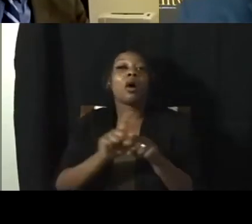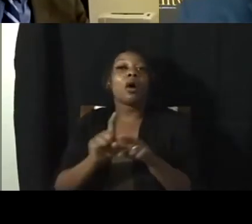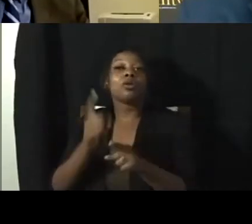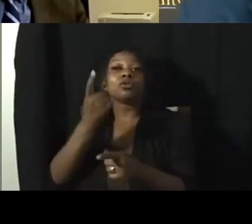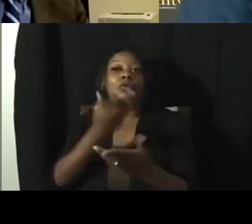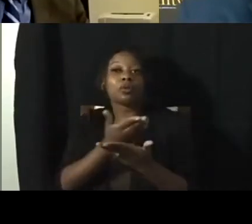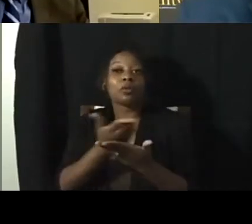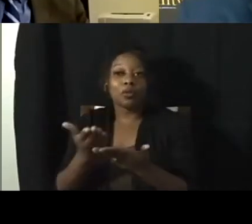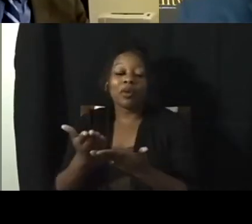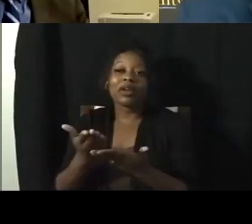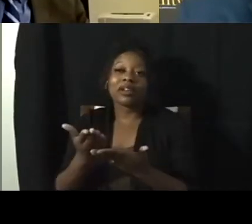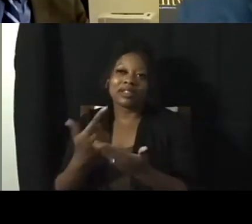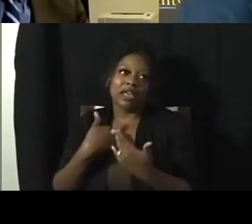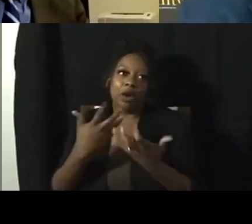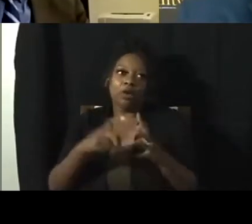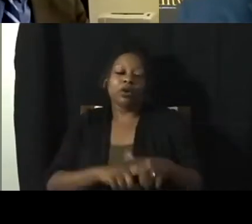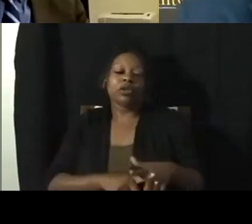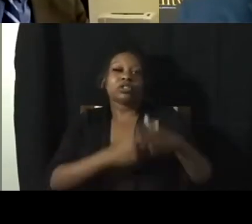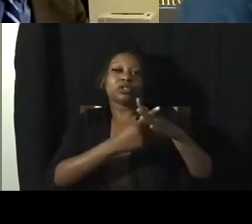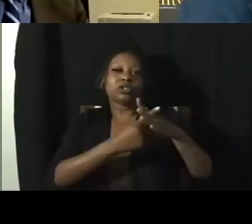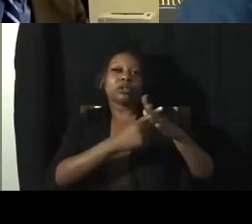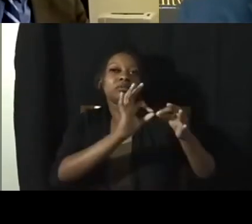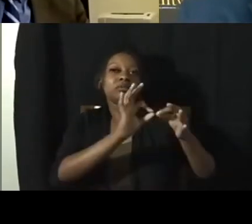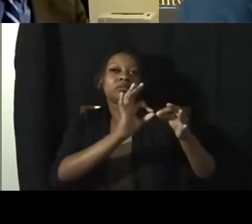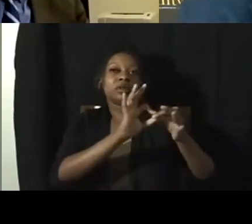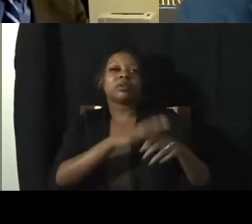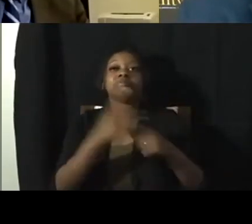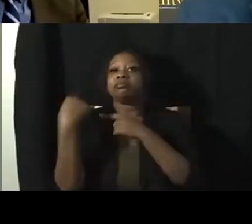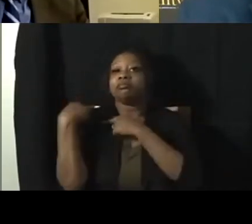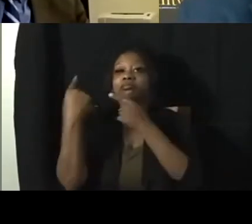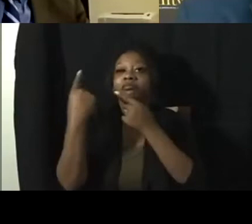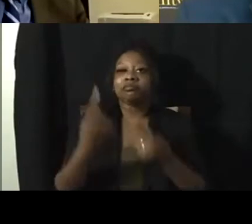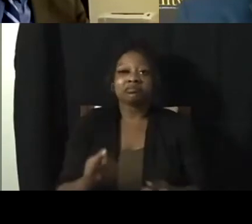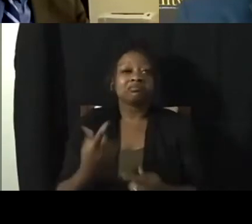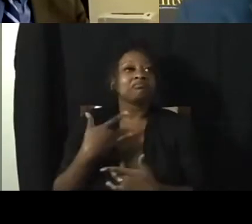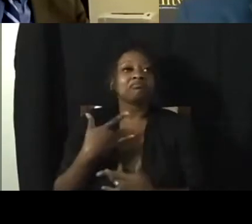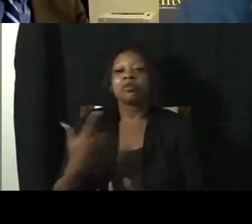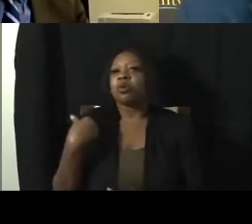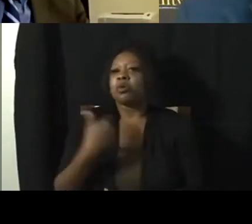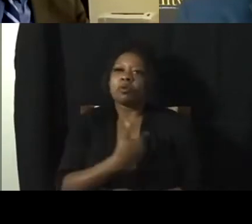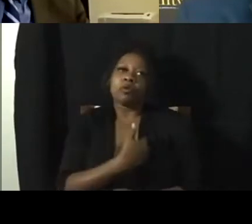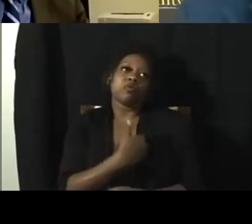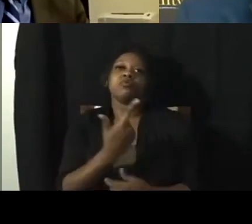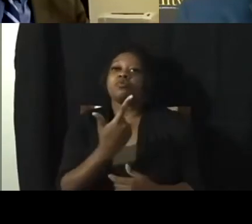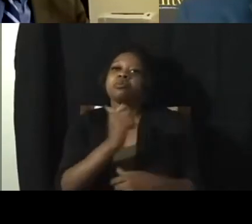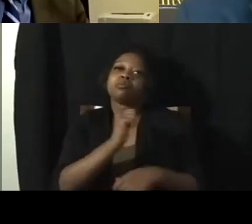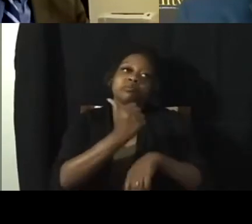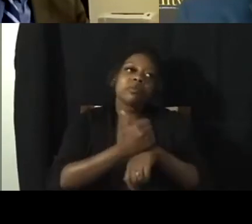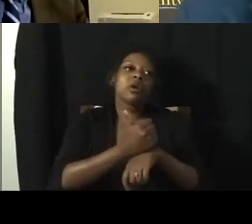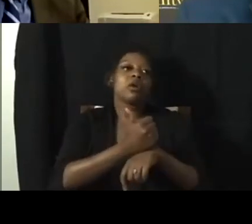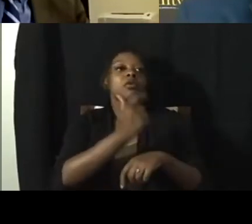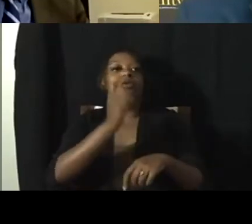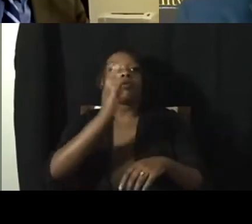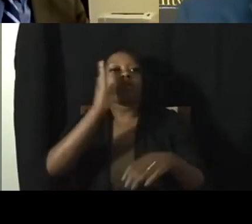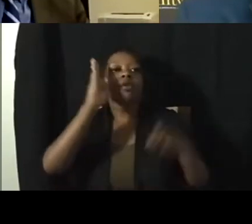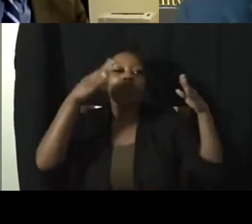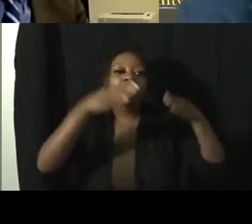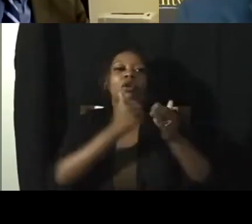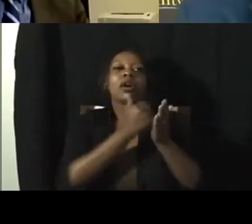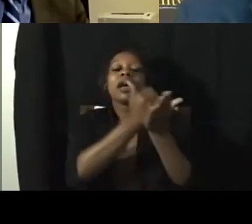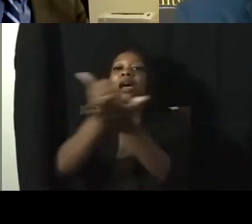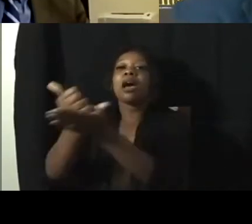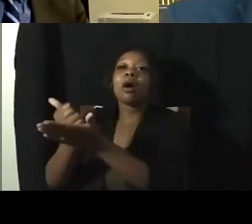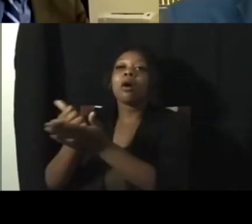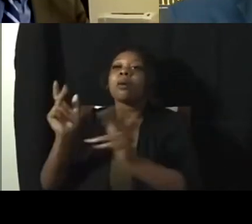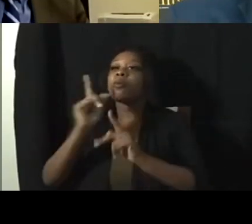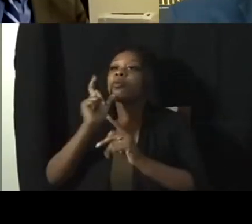I just want to start with is traditionally we've been based, I think, focused on helping individuals with disabilities get a job,